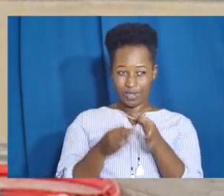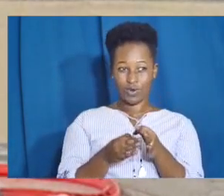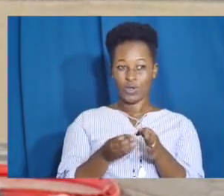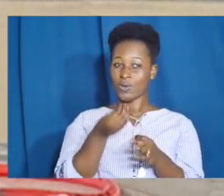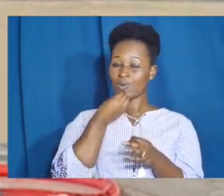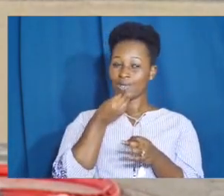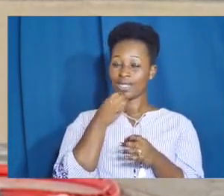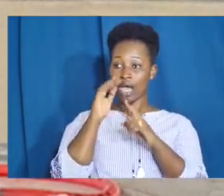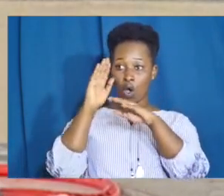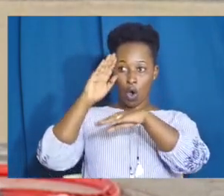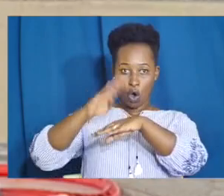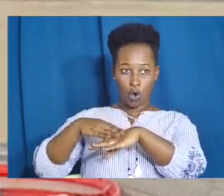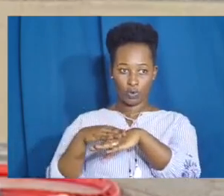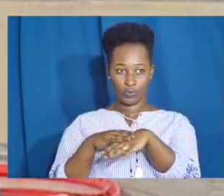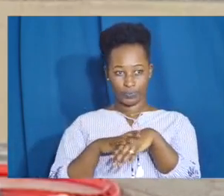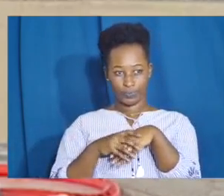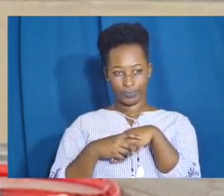which feed on